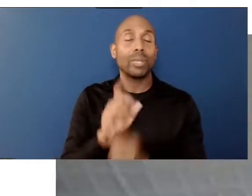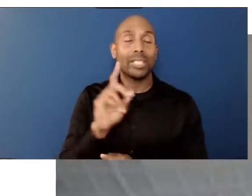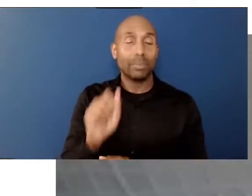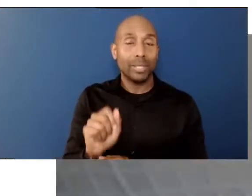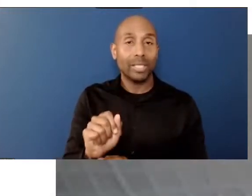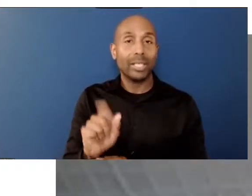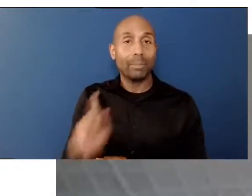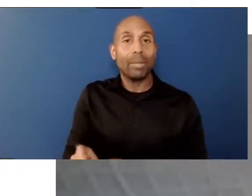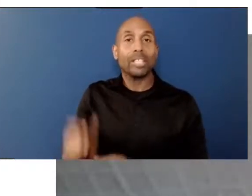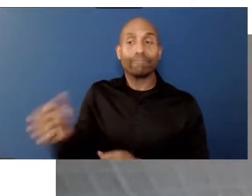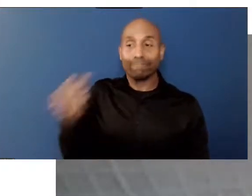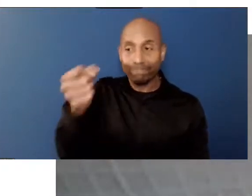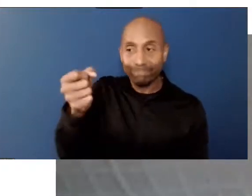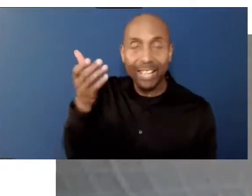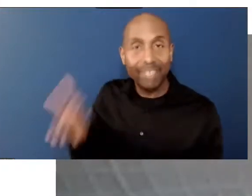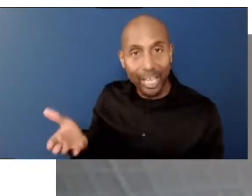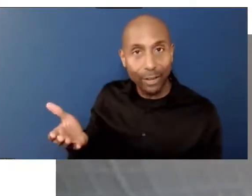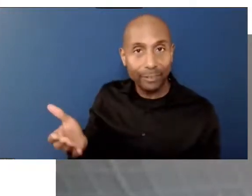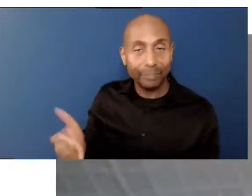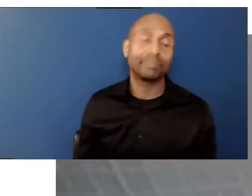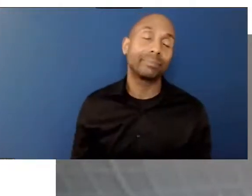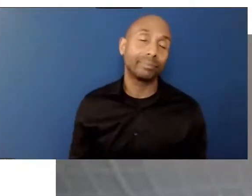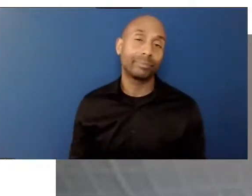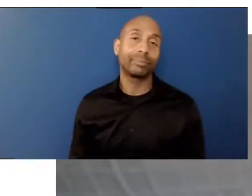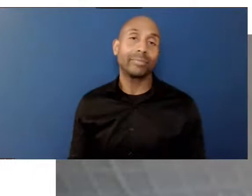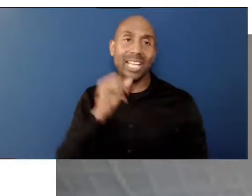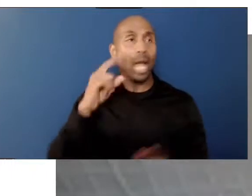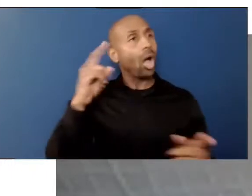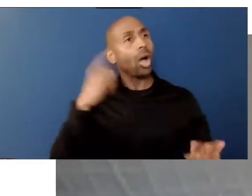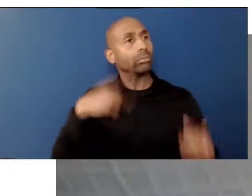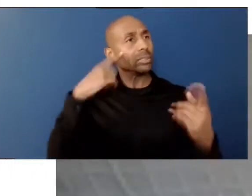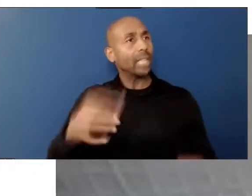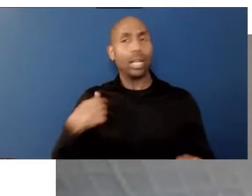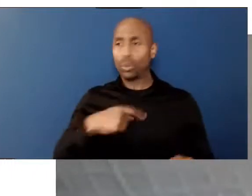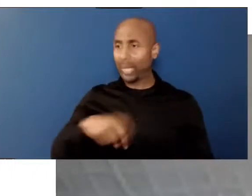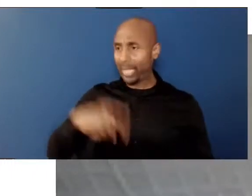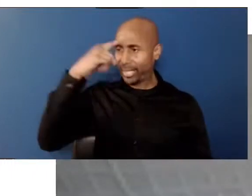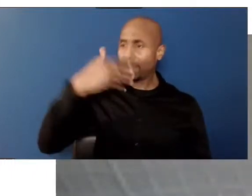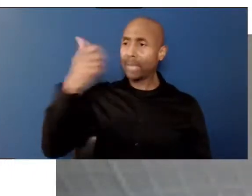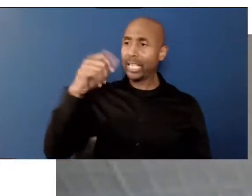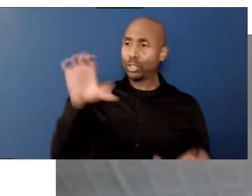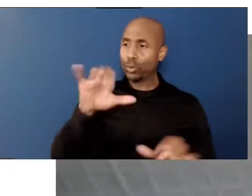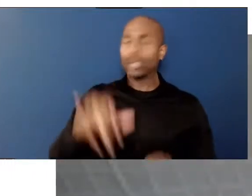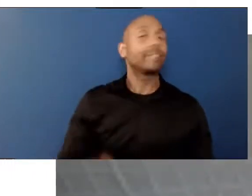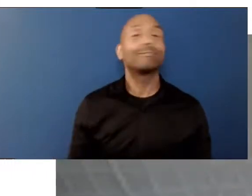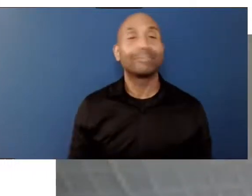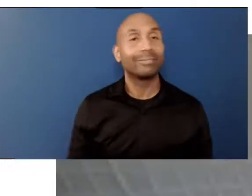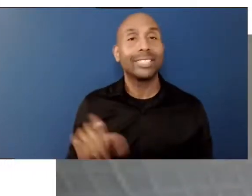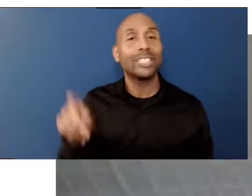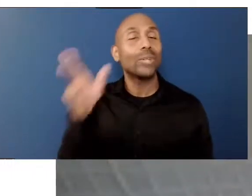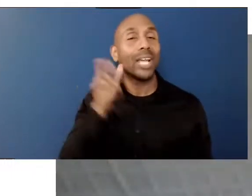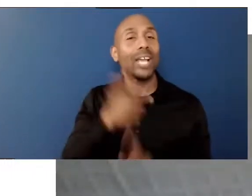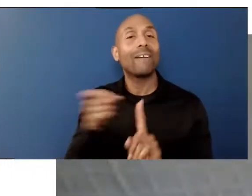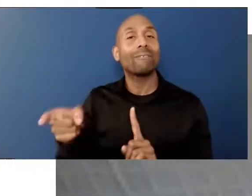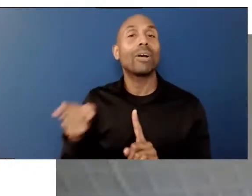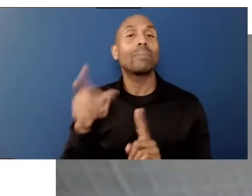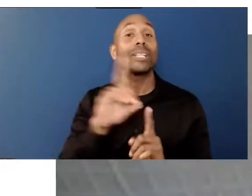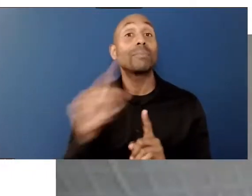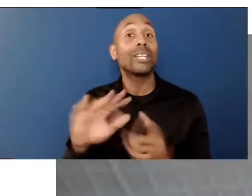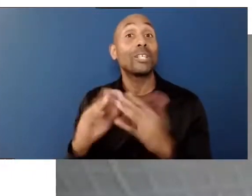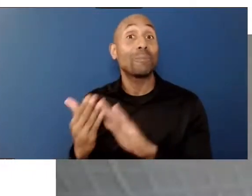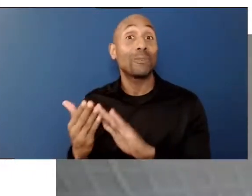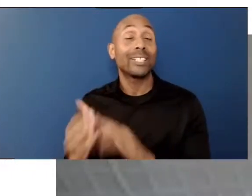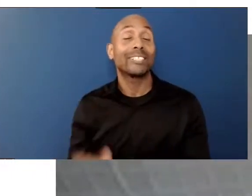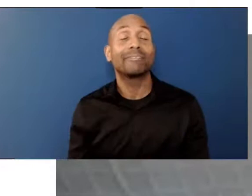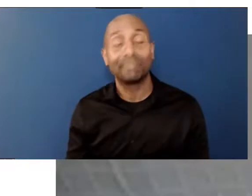person engagement, which is the process of this whole thing. That's like the theme that I hear with this chat that we're having,